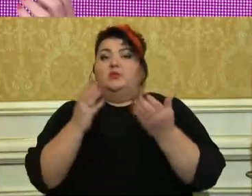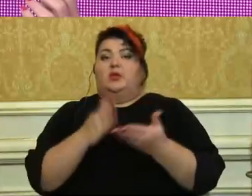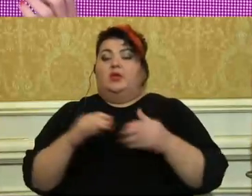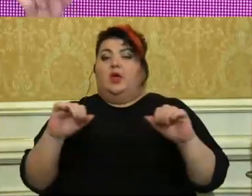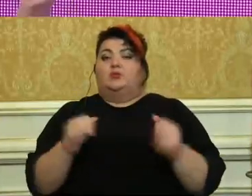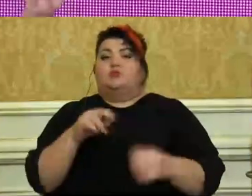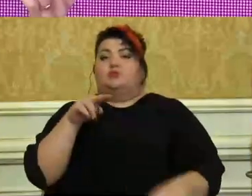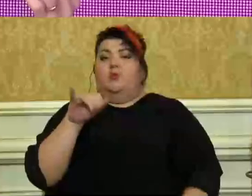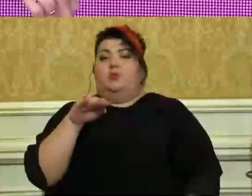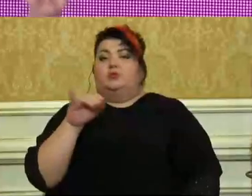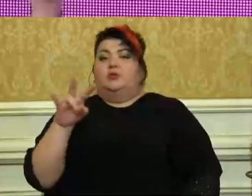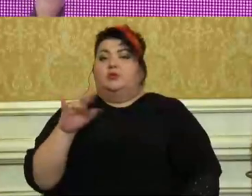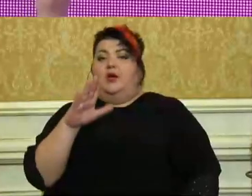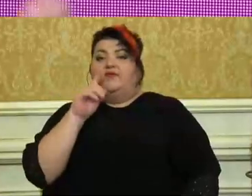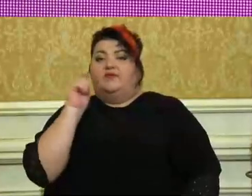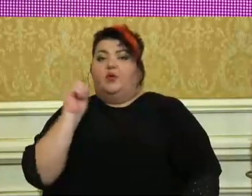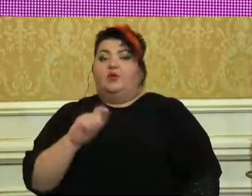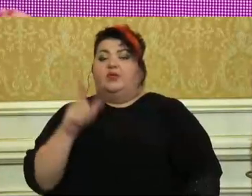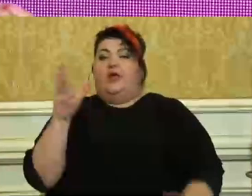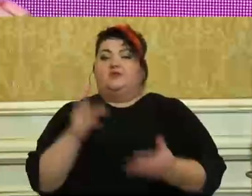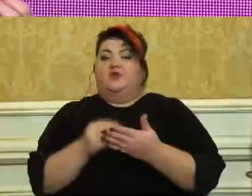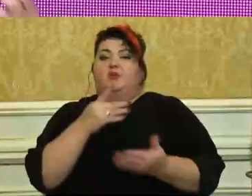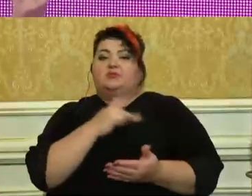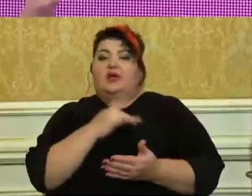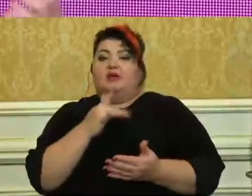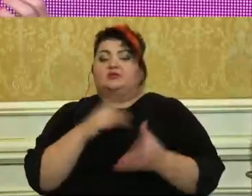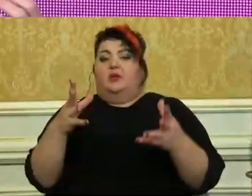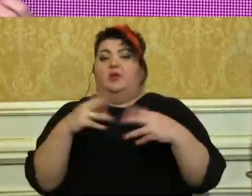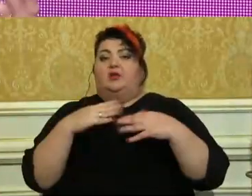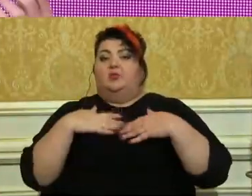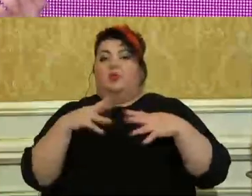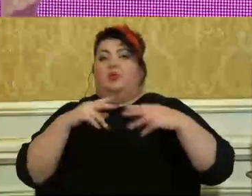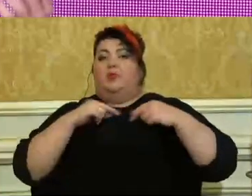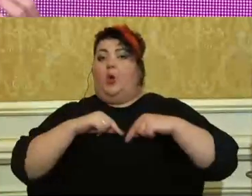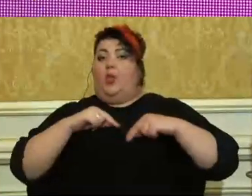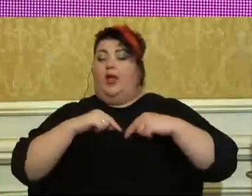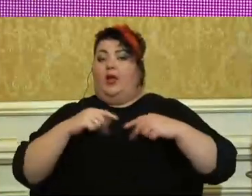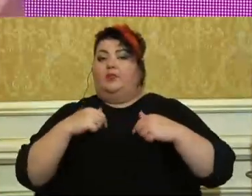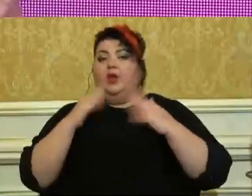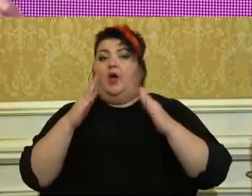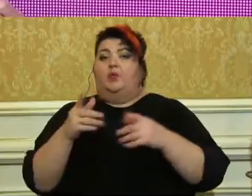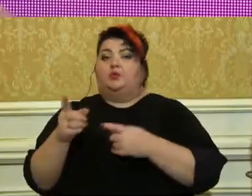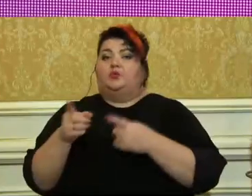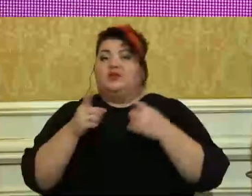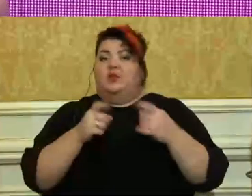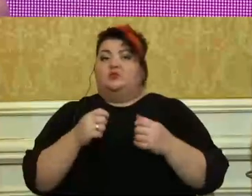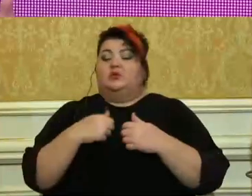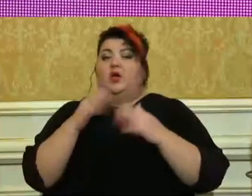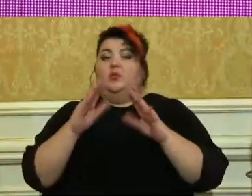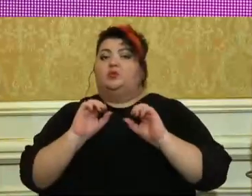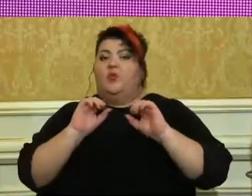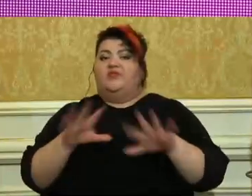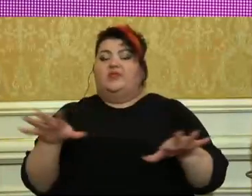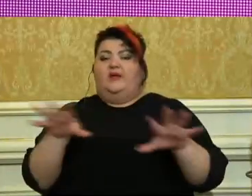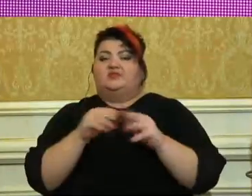I will, with all my heart, together with my colleagues, continue to be engaged and committed and remain available to work with all of